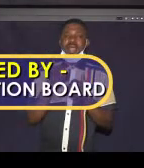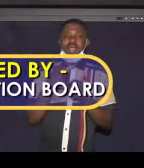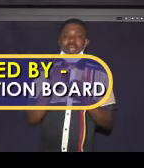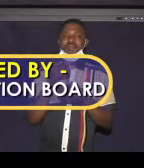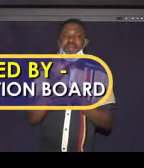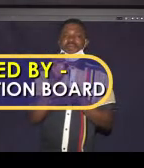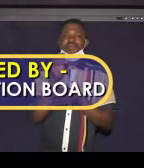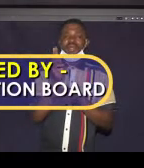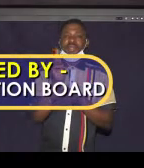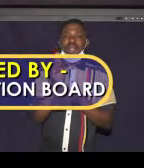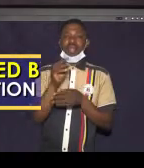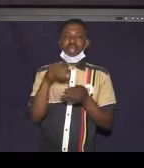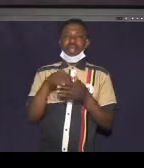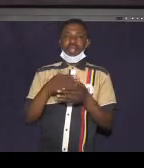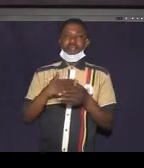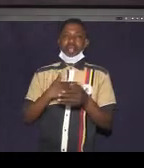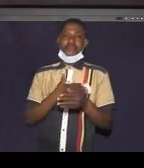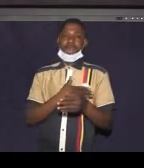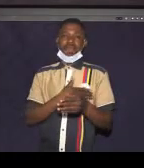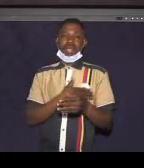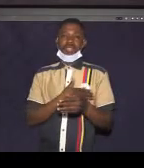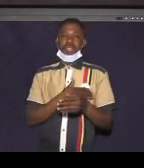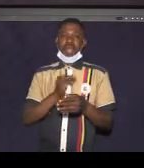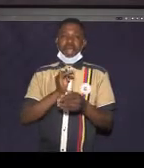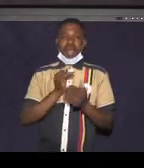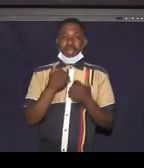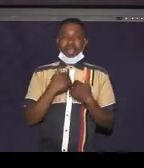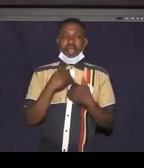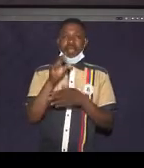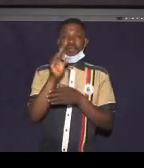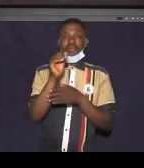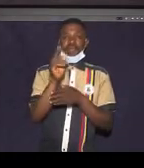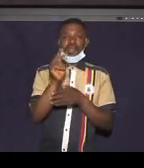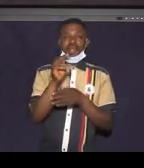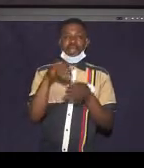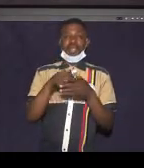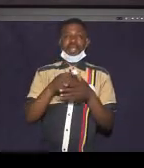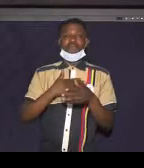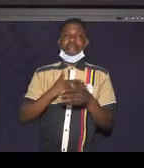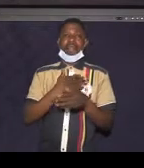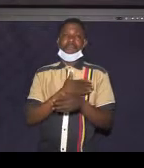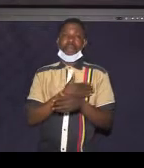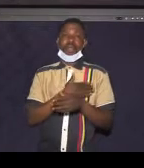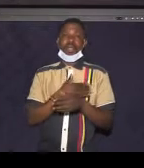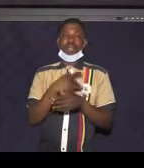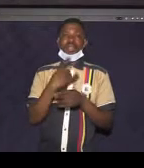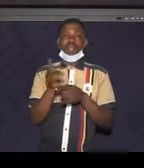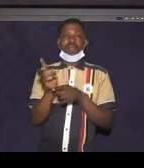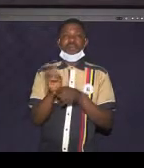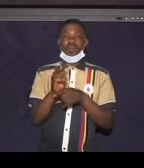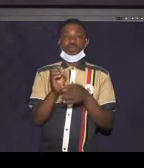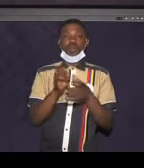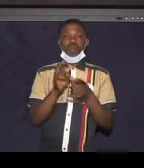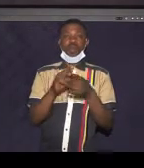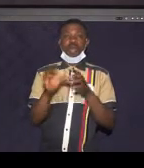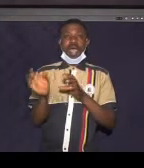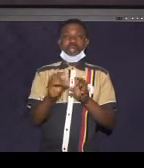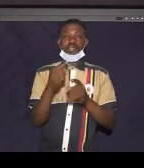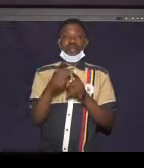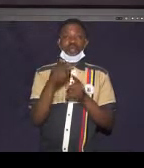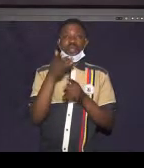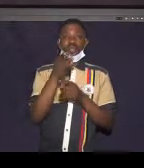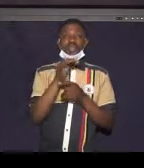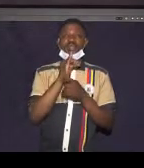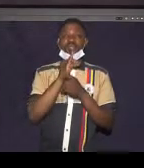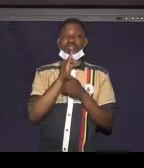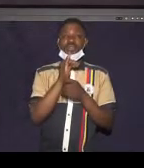have 50 naira in my pocket. I have 50 naira in my pocket. The verb or the action word here